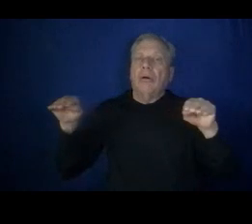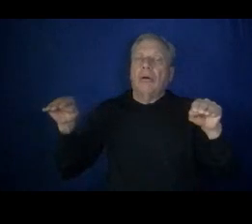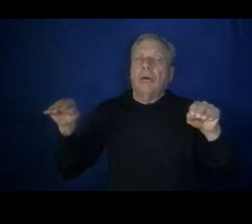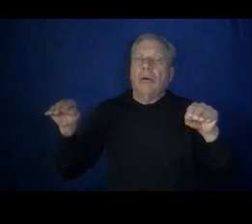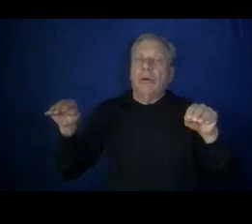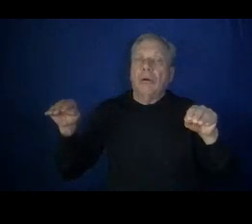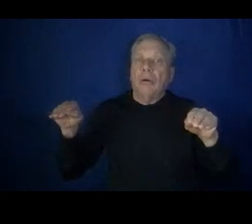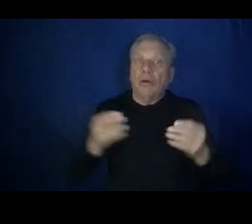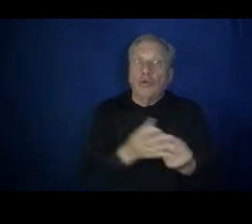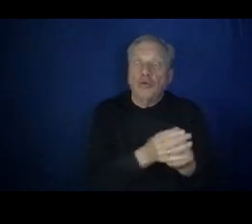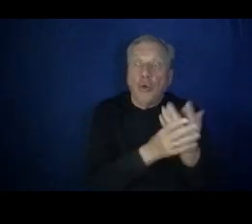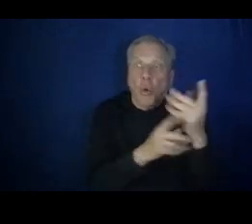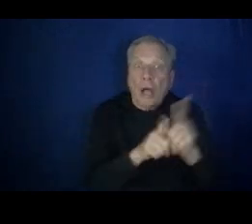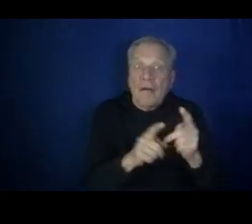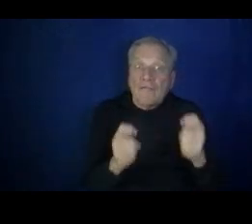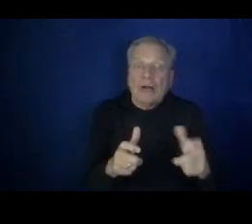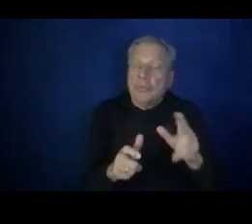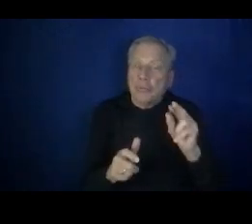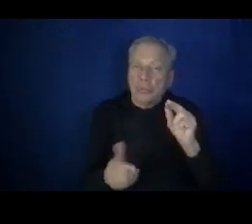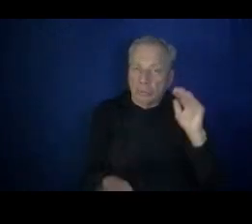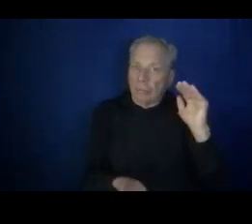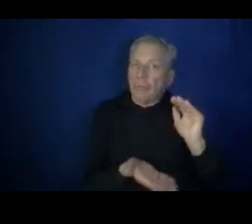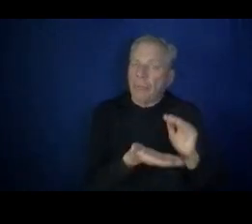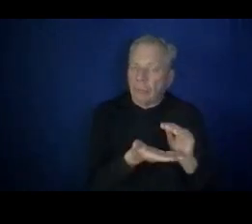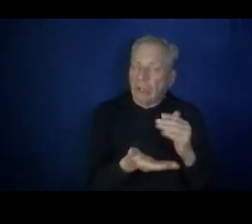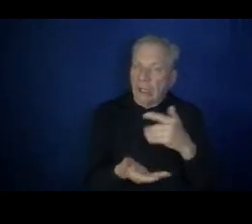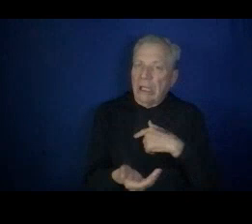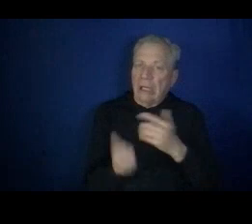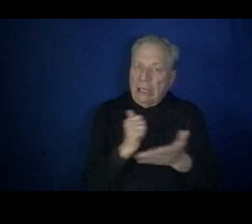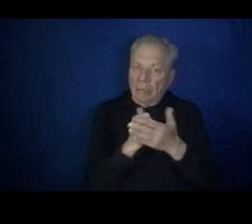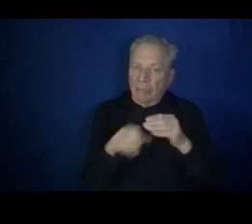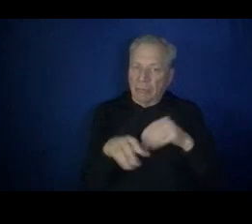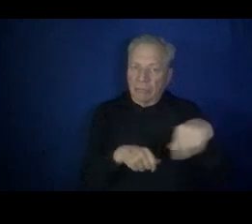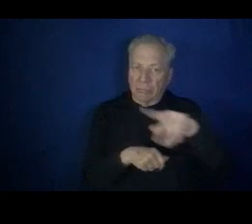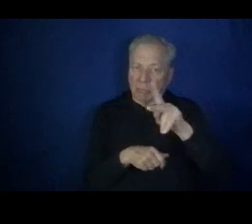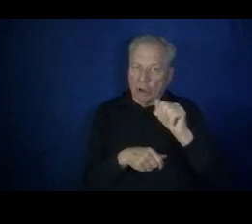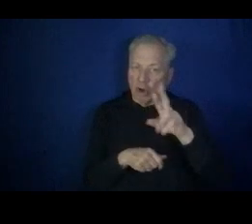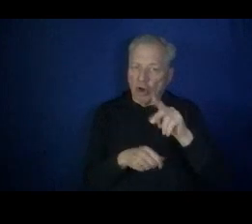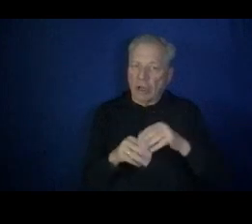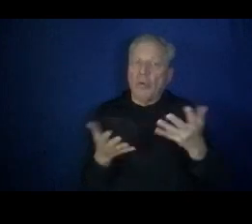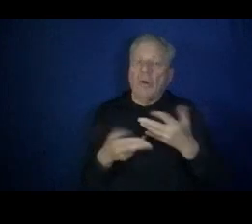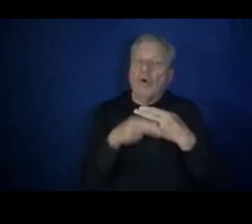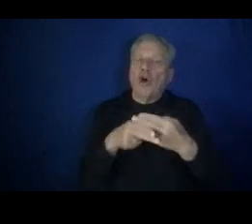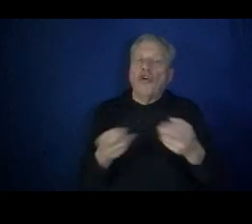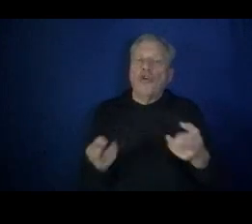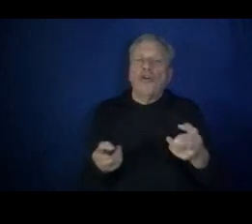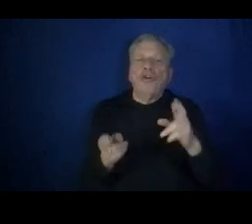we're reaching ecological carrying capacity in the park and the recovery zone.